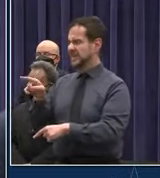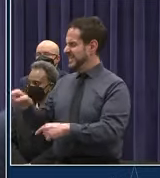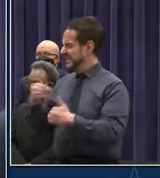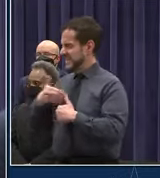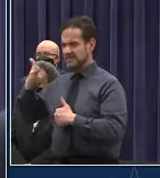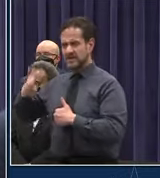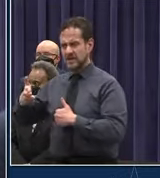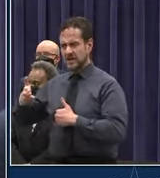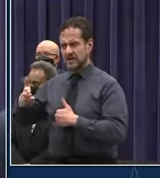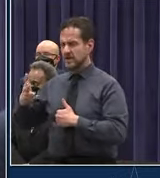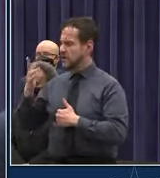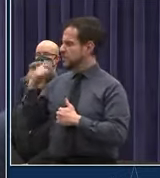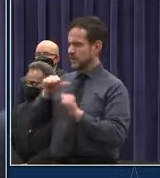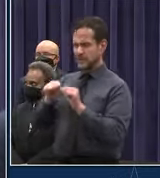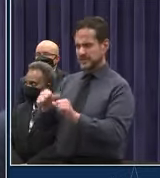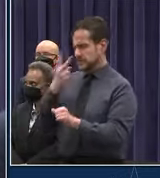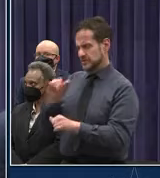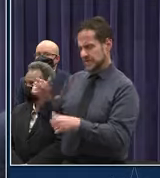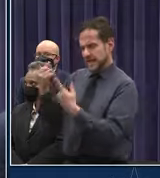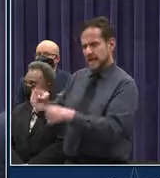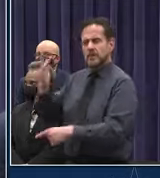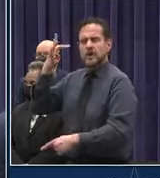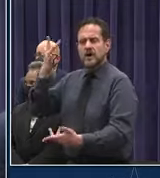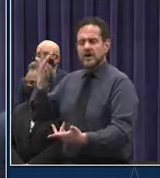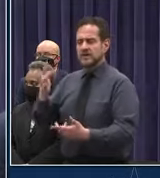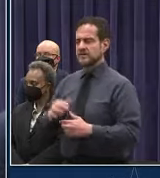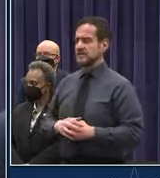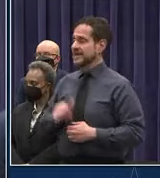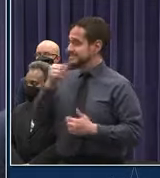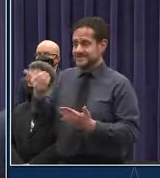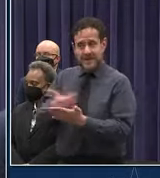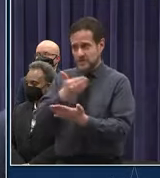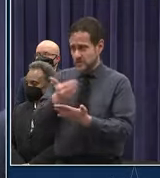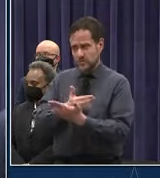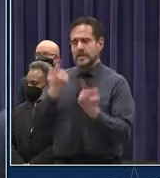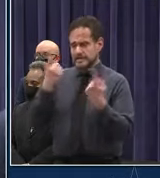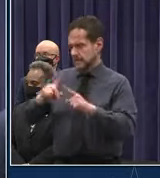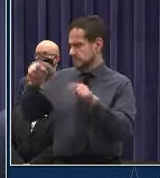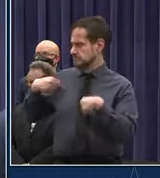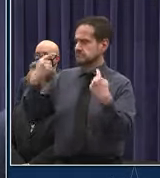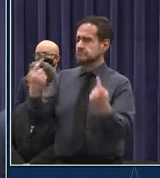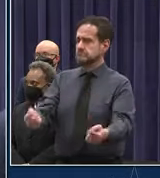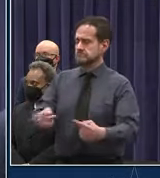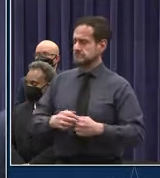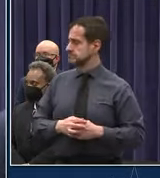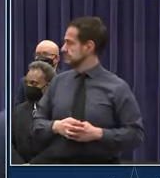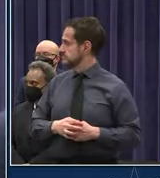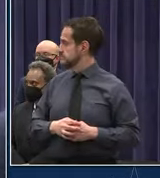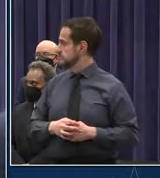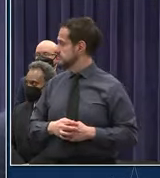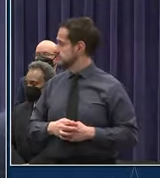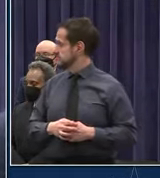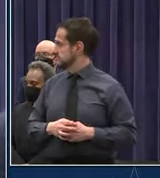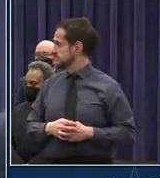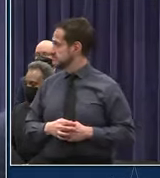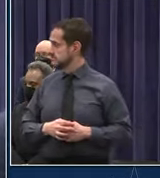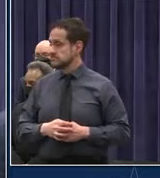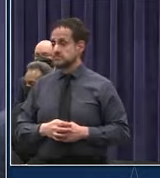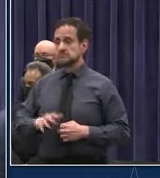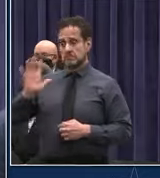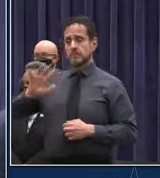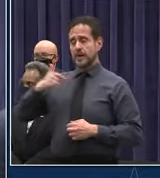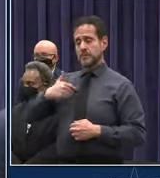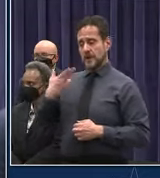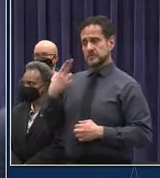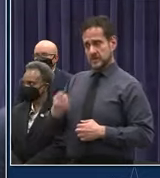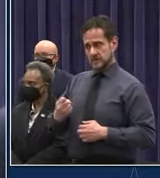that there was some chatter about that. He was not on electronic monitoring today. One of the things that we have to continue to address, we have a